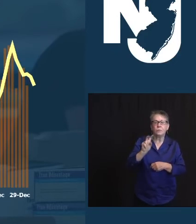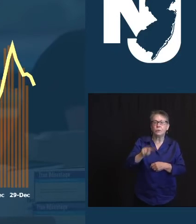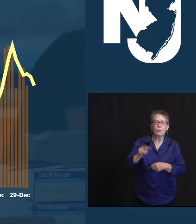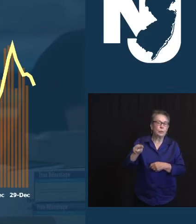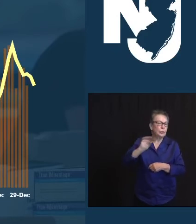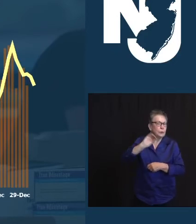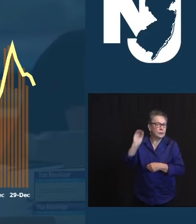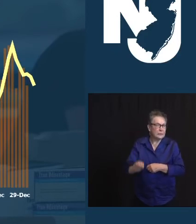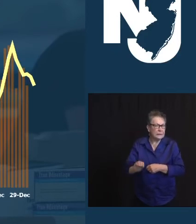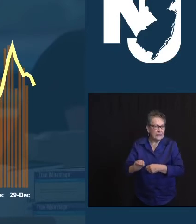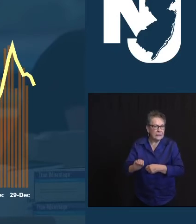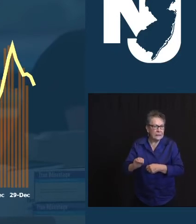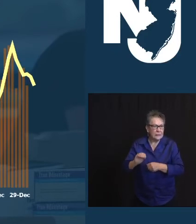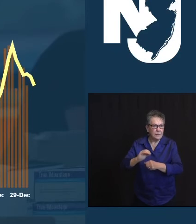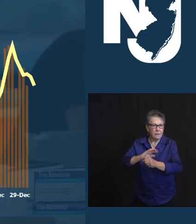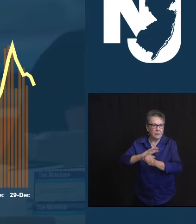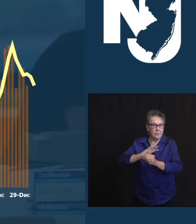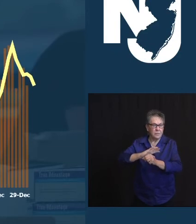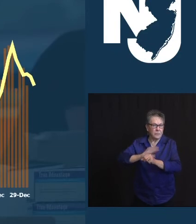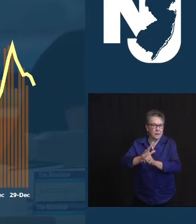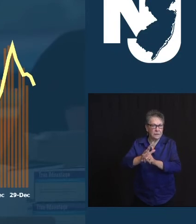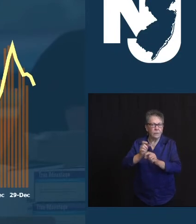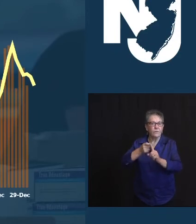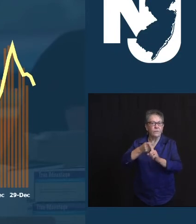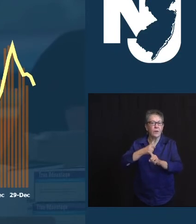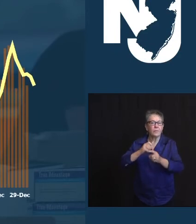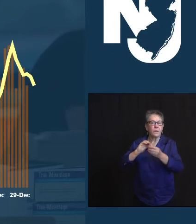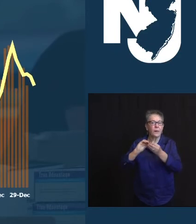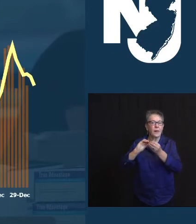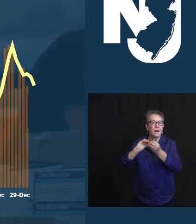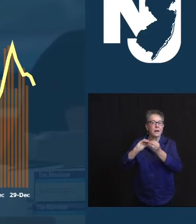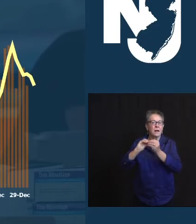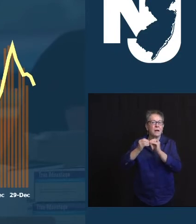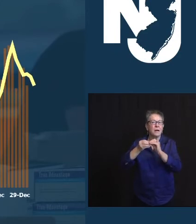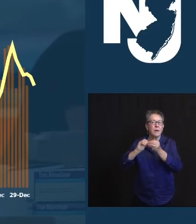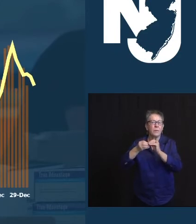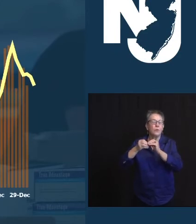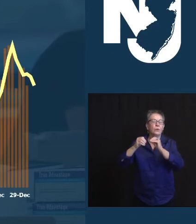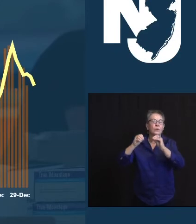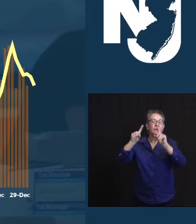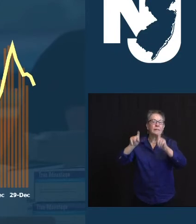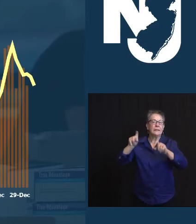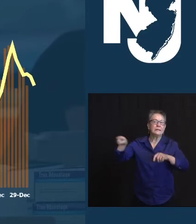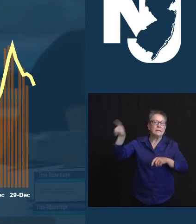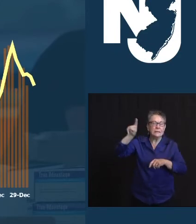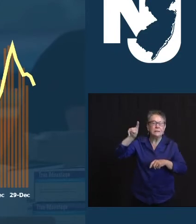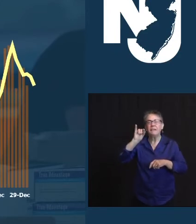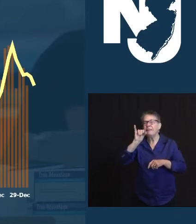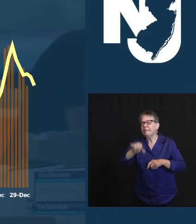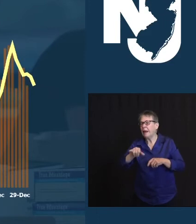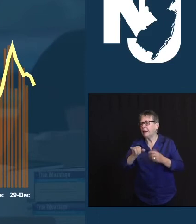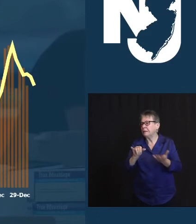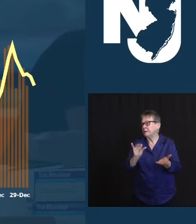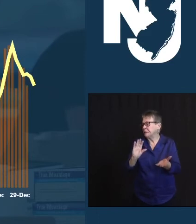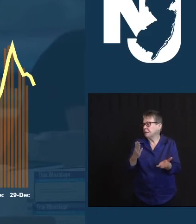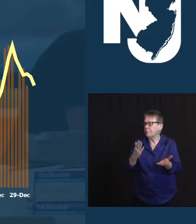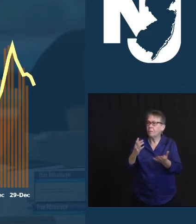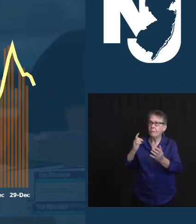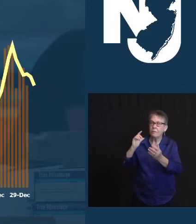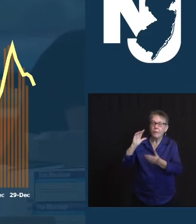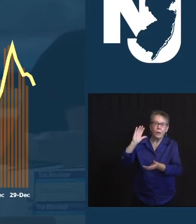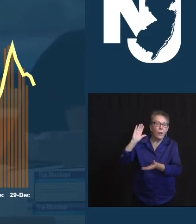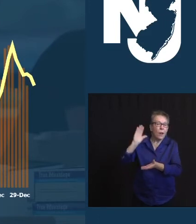than average testing numbers over the past week, and we attribute at least a good part of that to the fact that those choosing to get tested